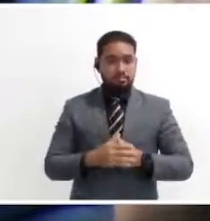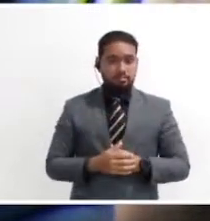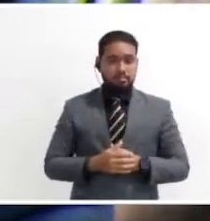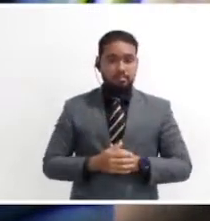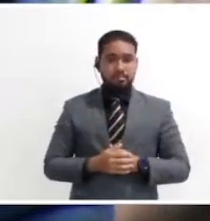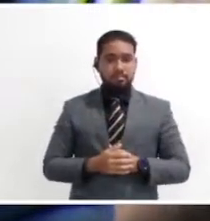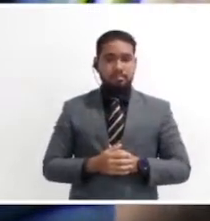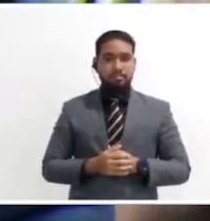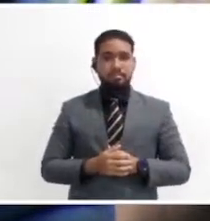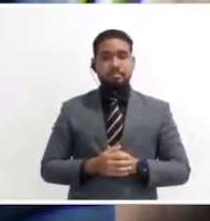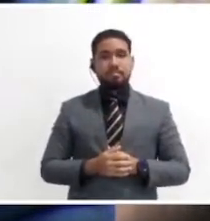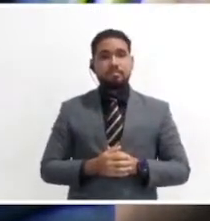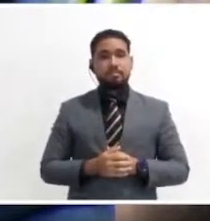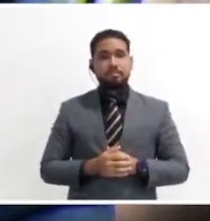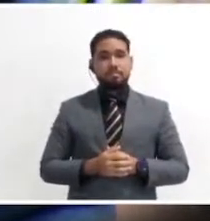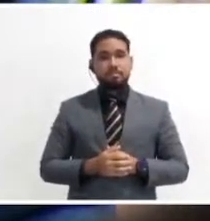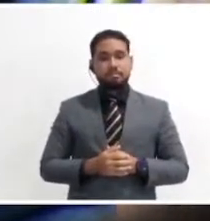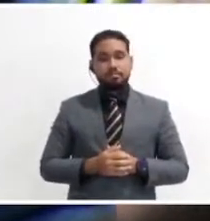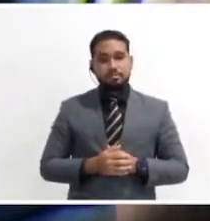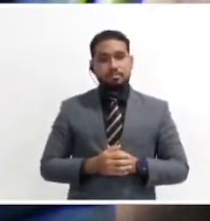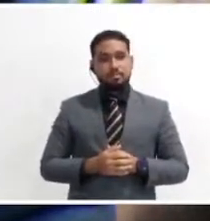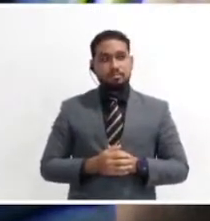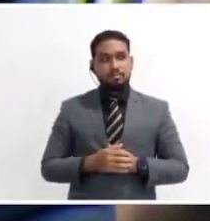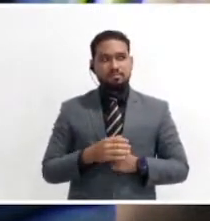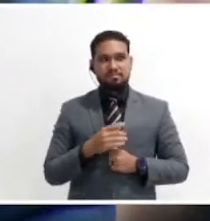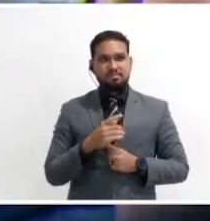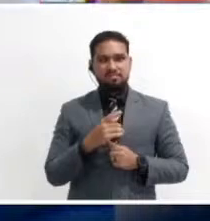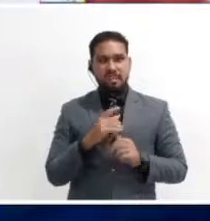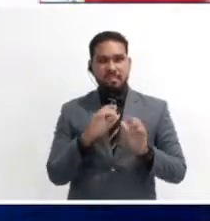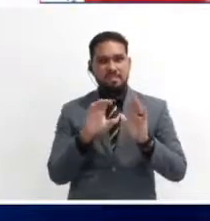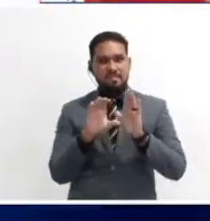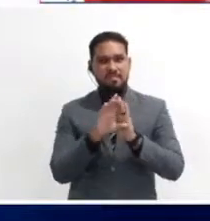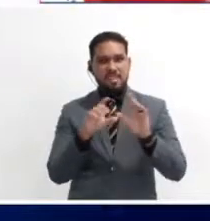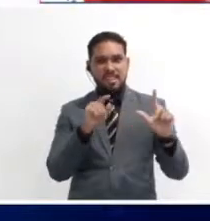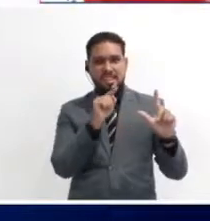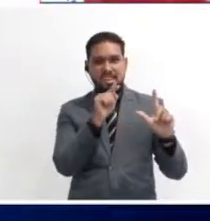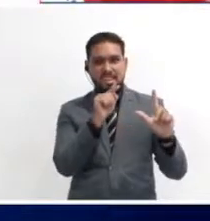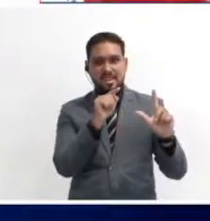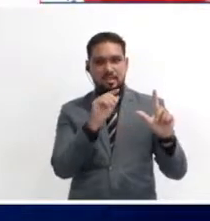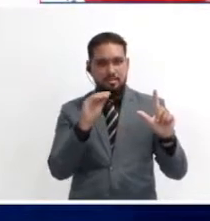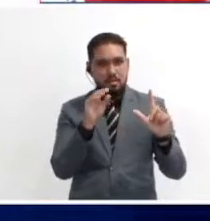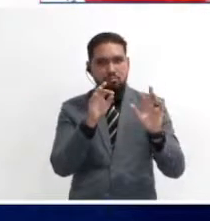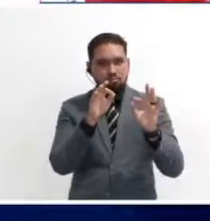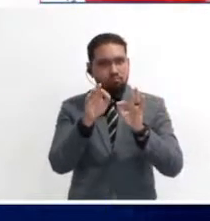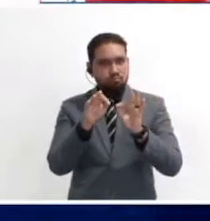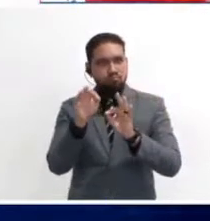More detail here on these processes.